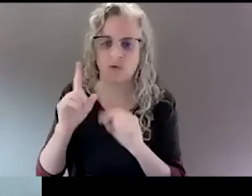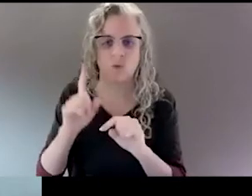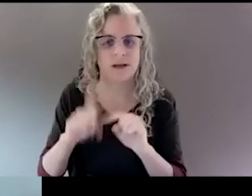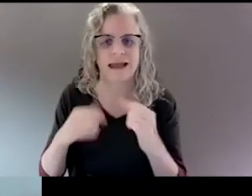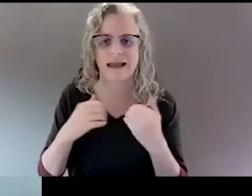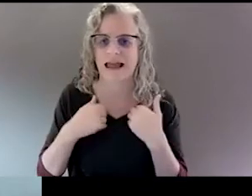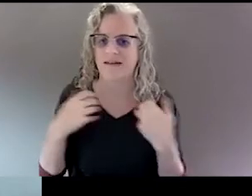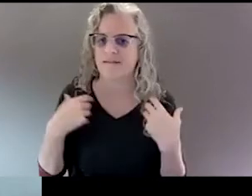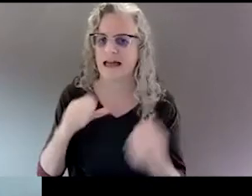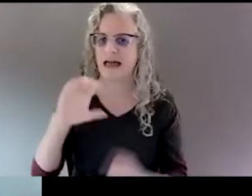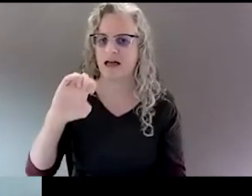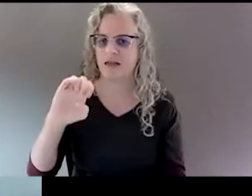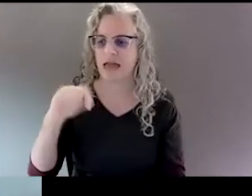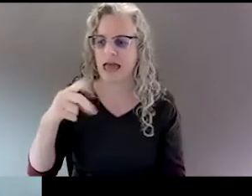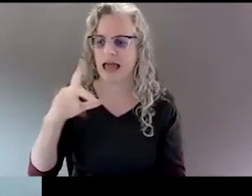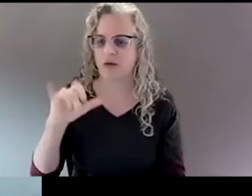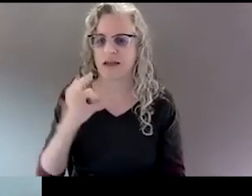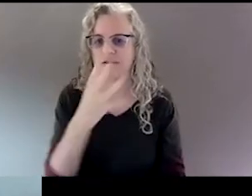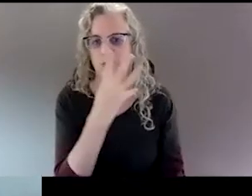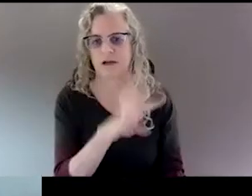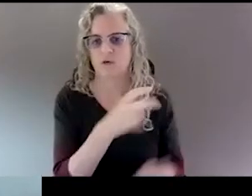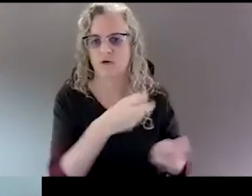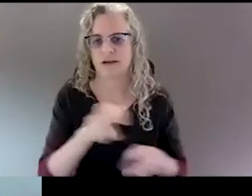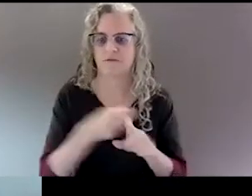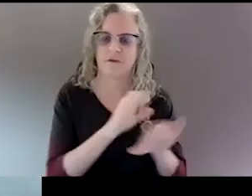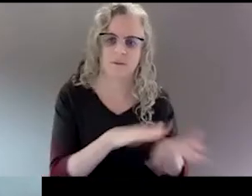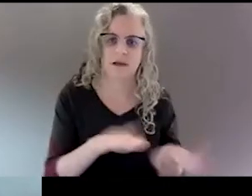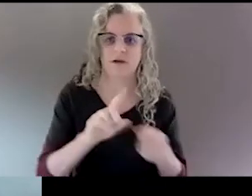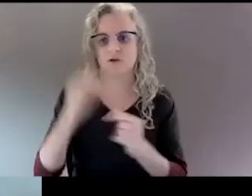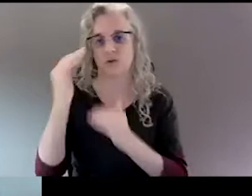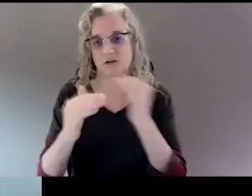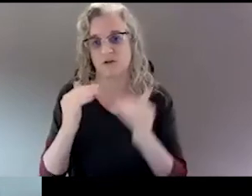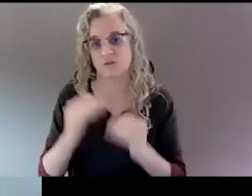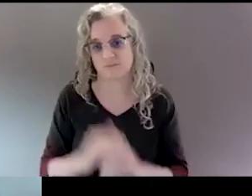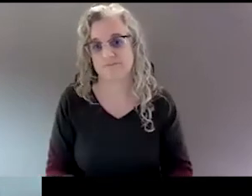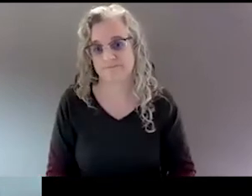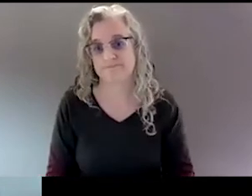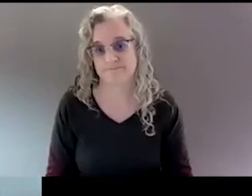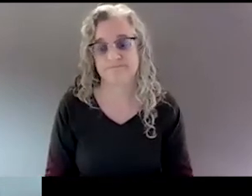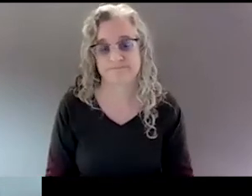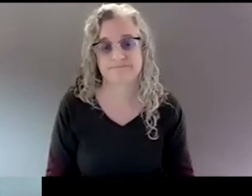transition from pediatric to adult healthcare. Great, thank you so much.